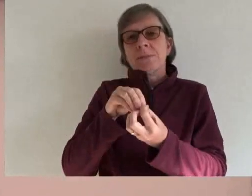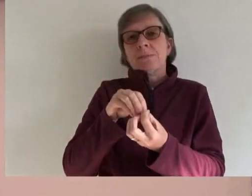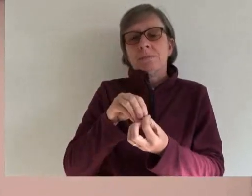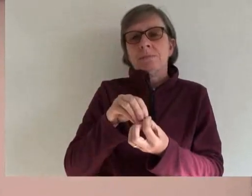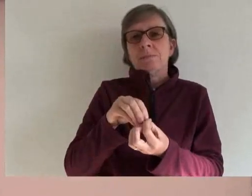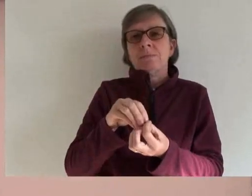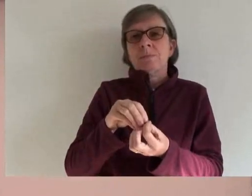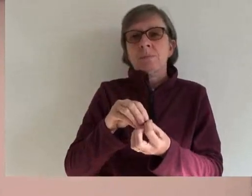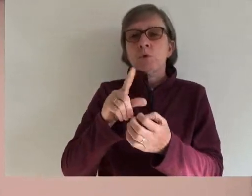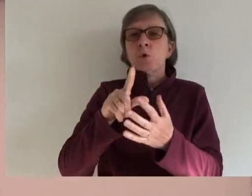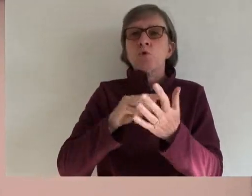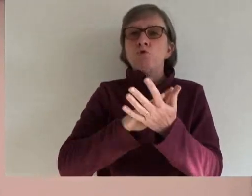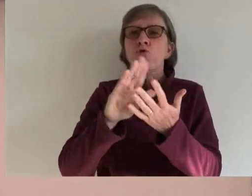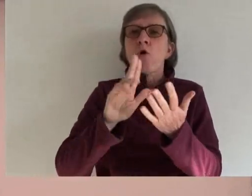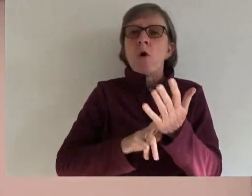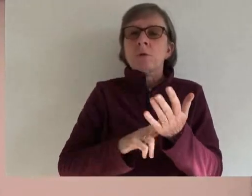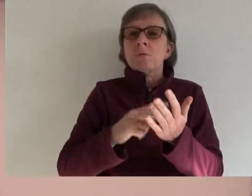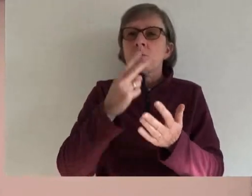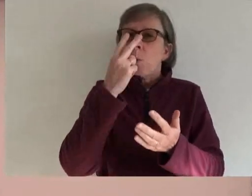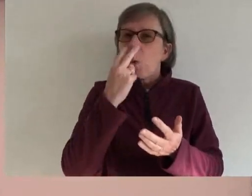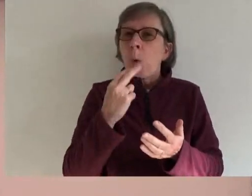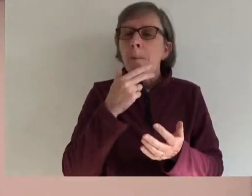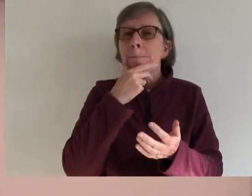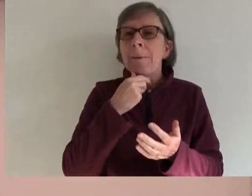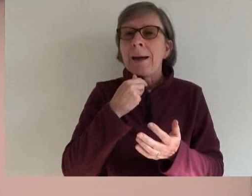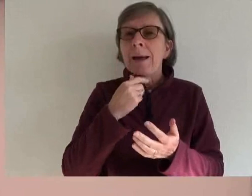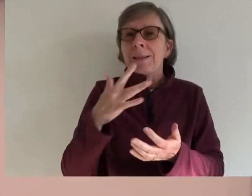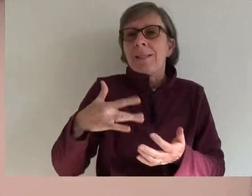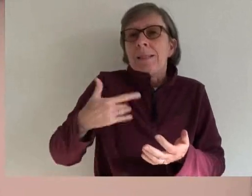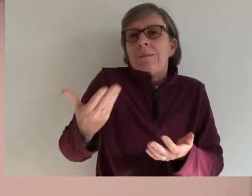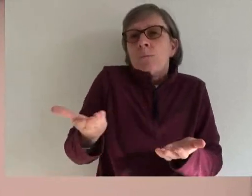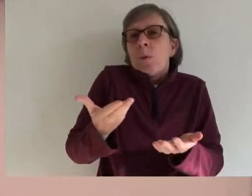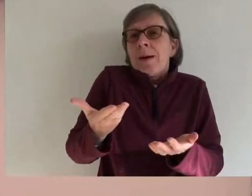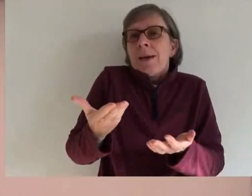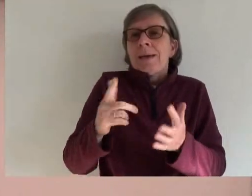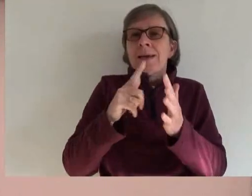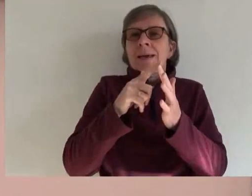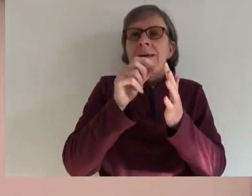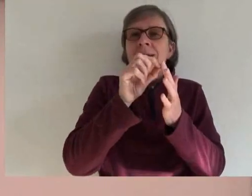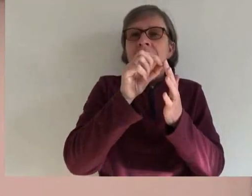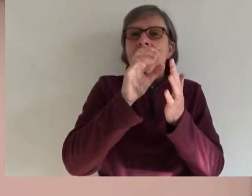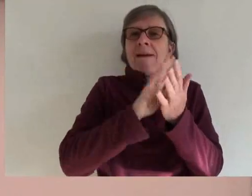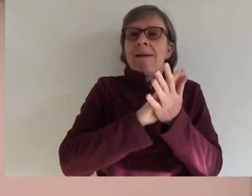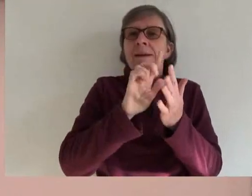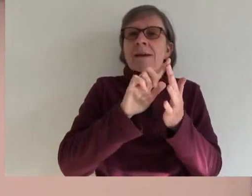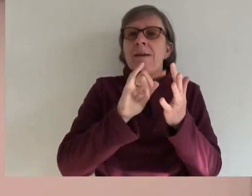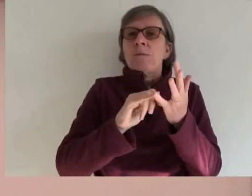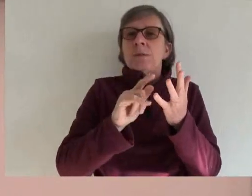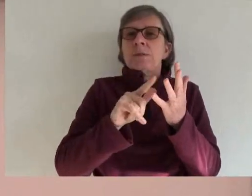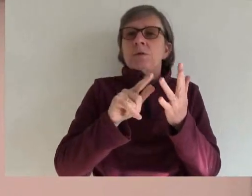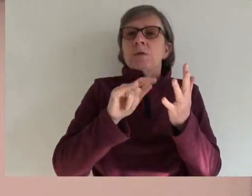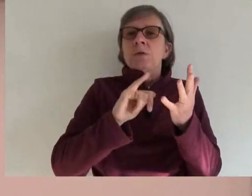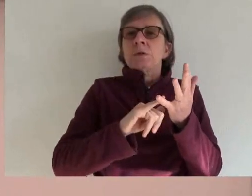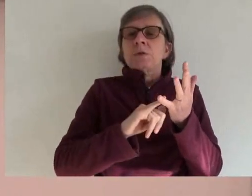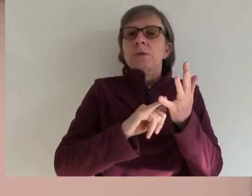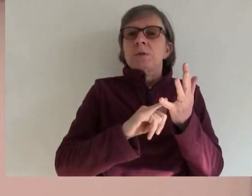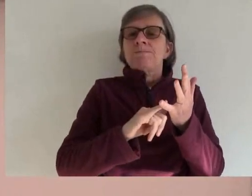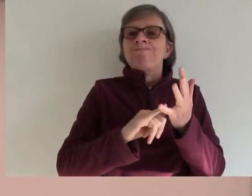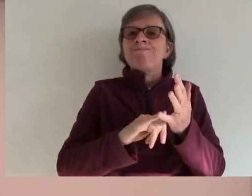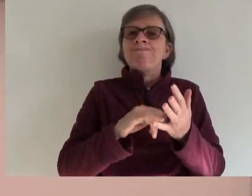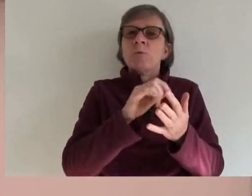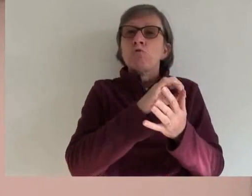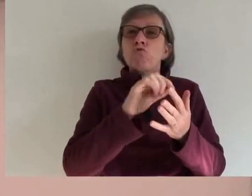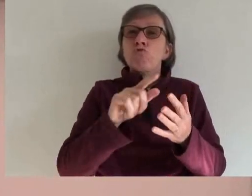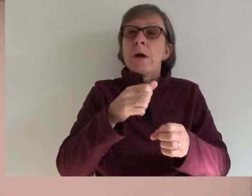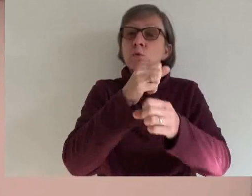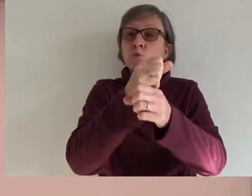remember John is in his old age and he's probably based at Ephesus. He's writing to the churches in the area of Asia Minor, which